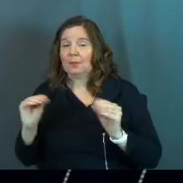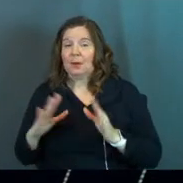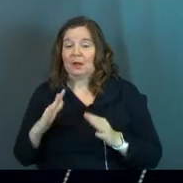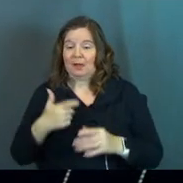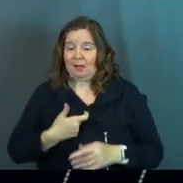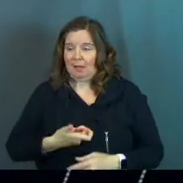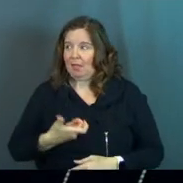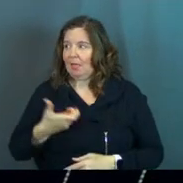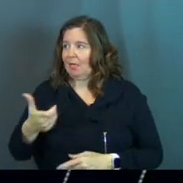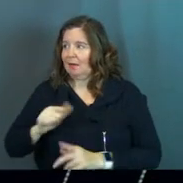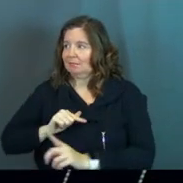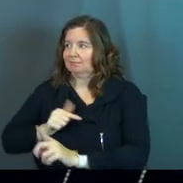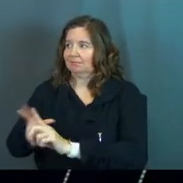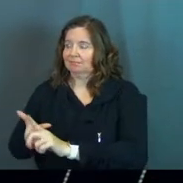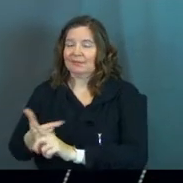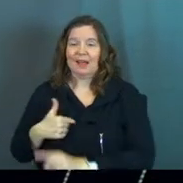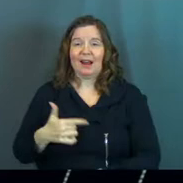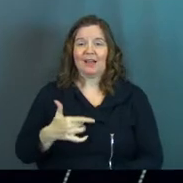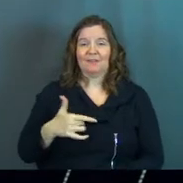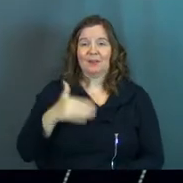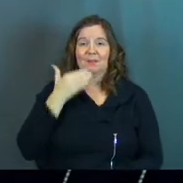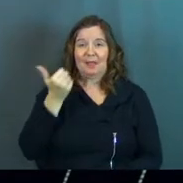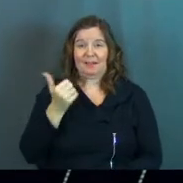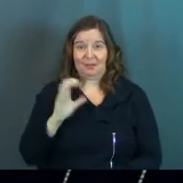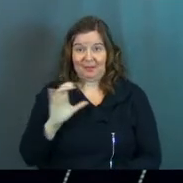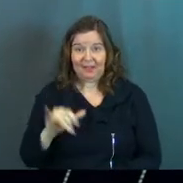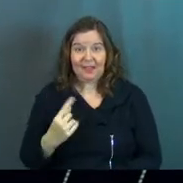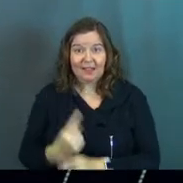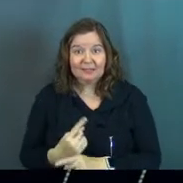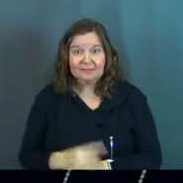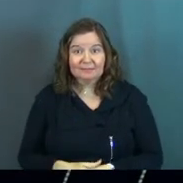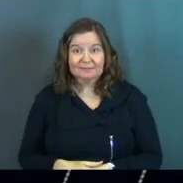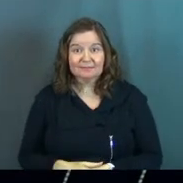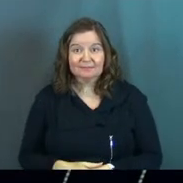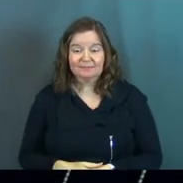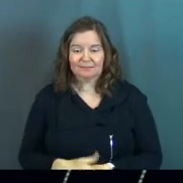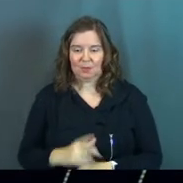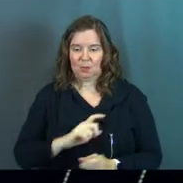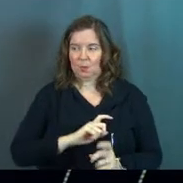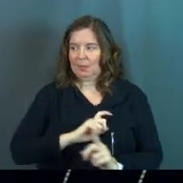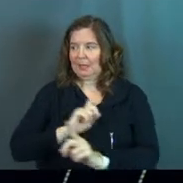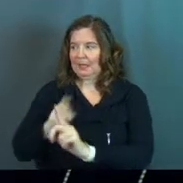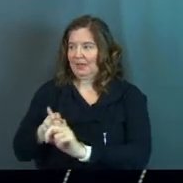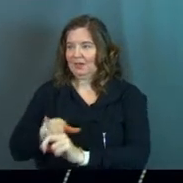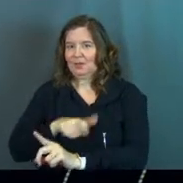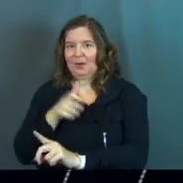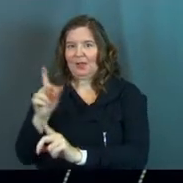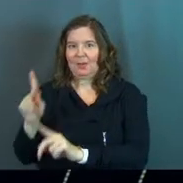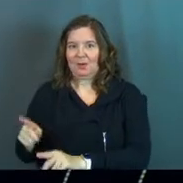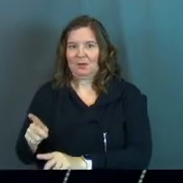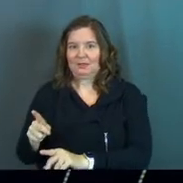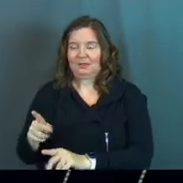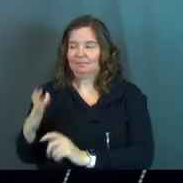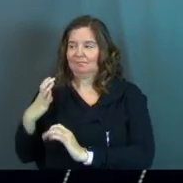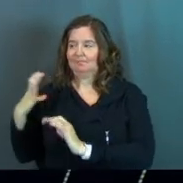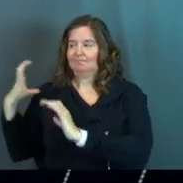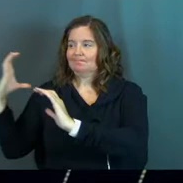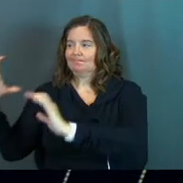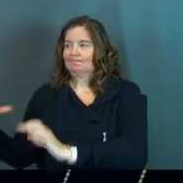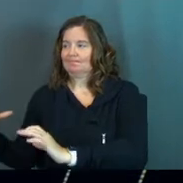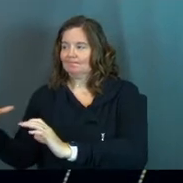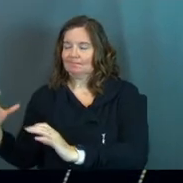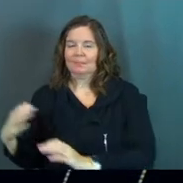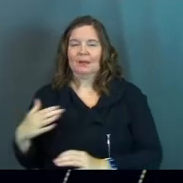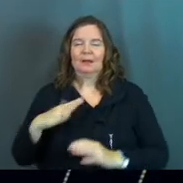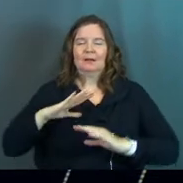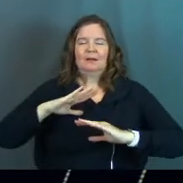miraculously, I feel better. We've done that. Like, we give it to somebody else, and now it's off my